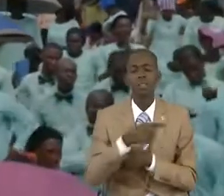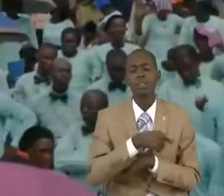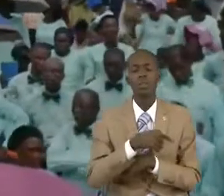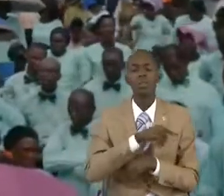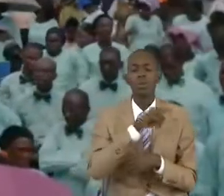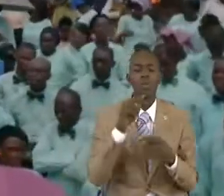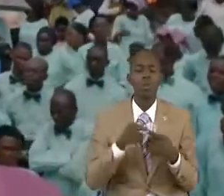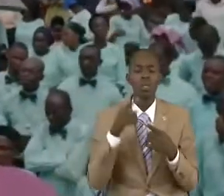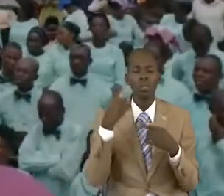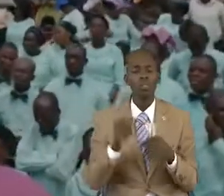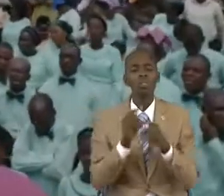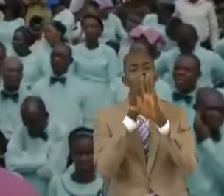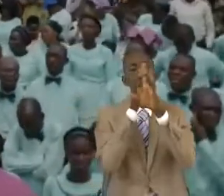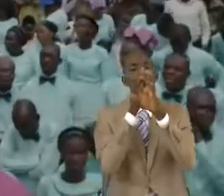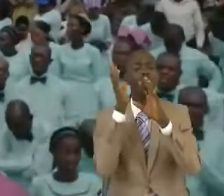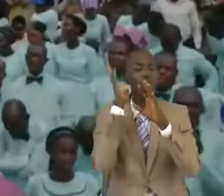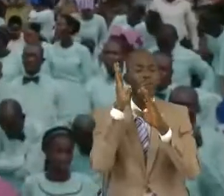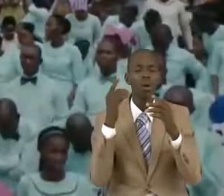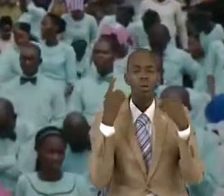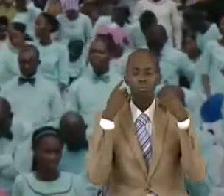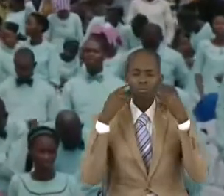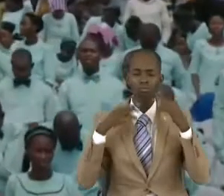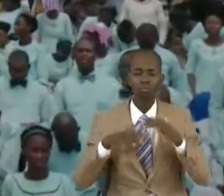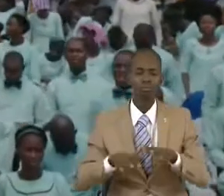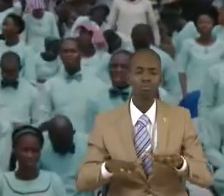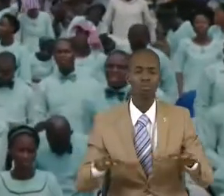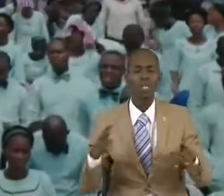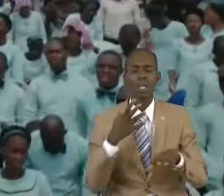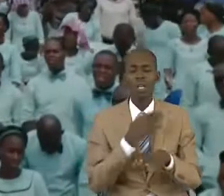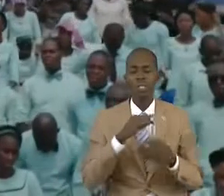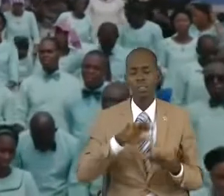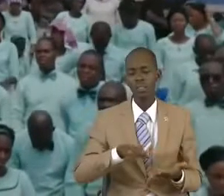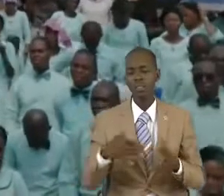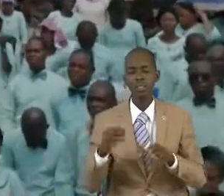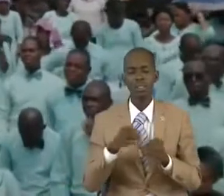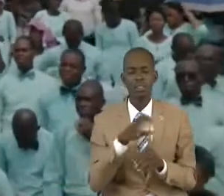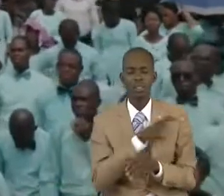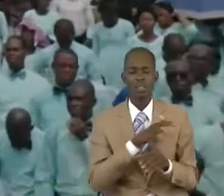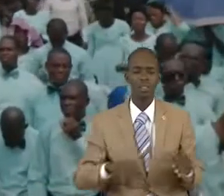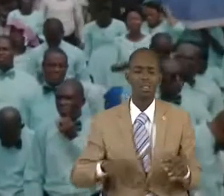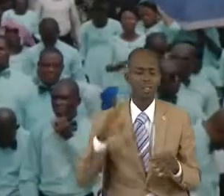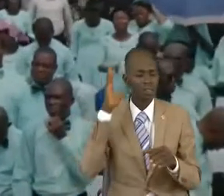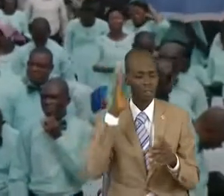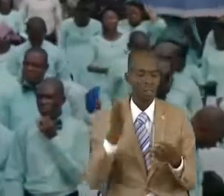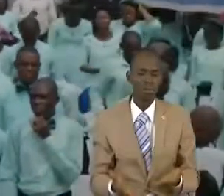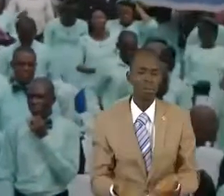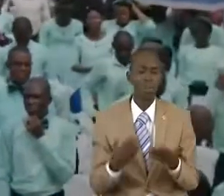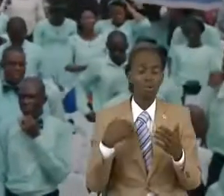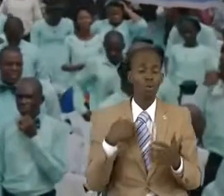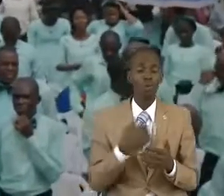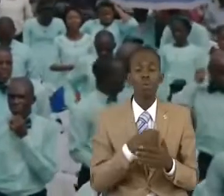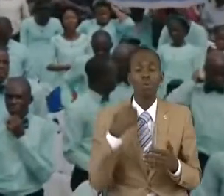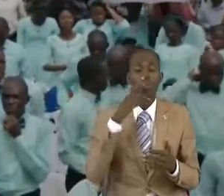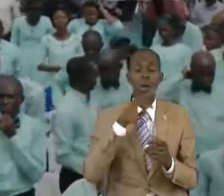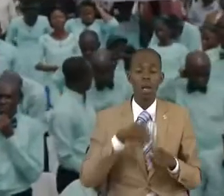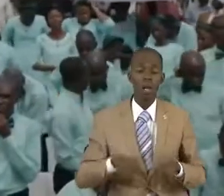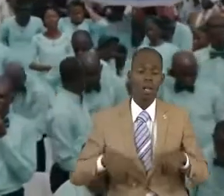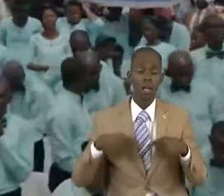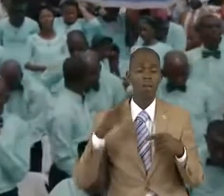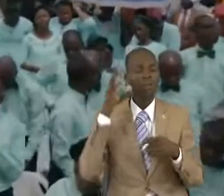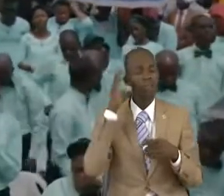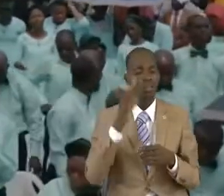shall sound, and the dead in Christ shall rise, and we which are alive, we shall be